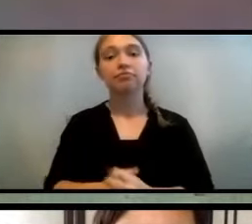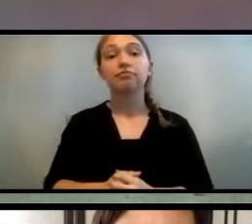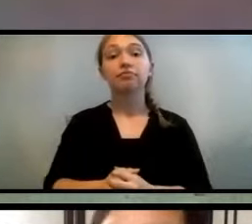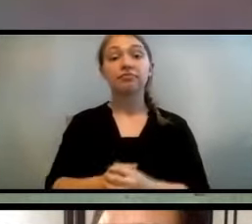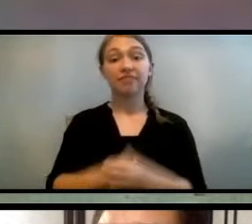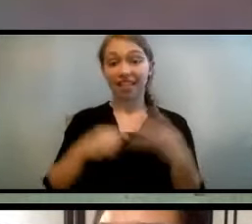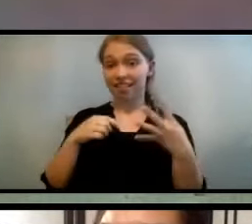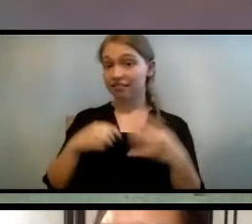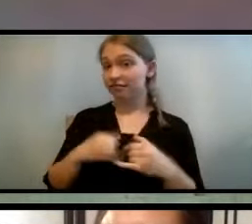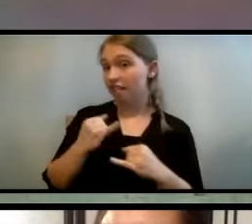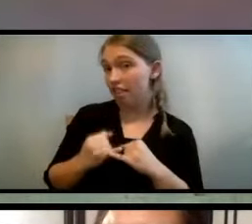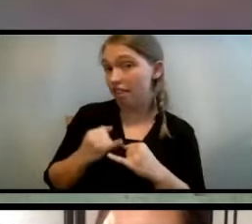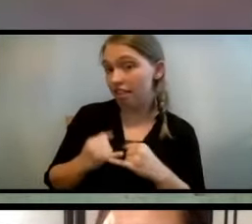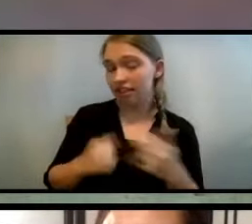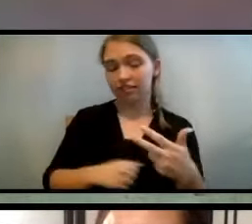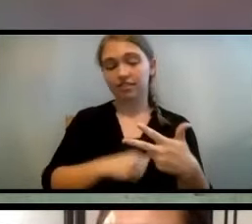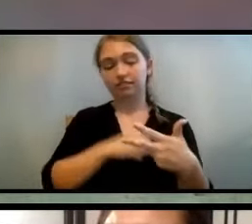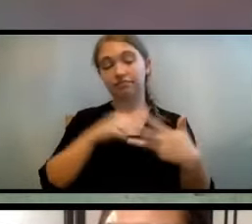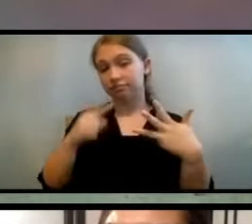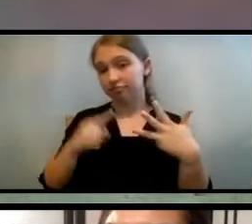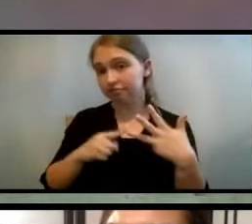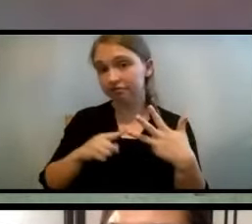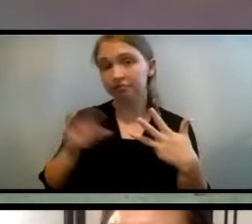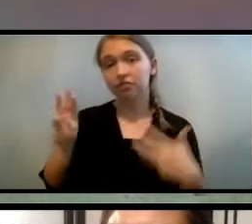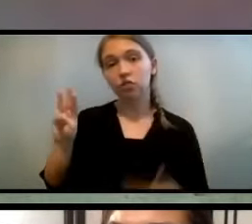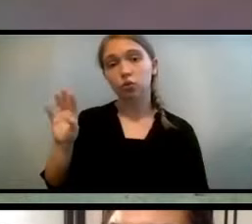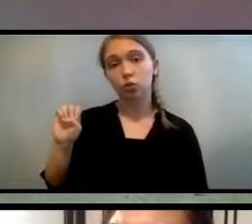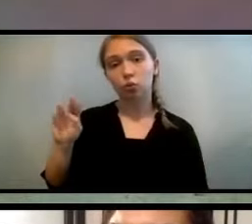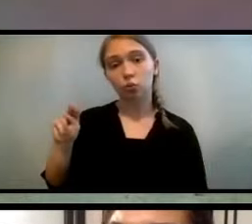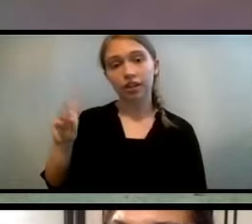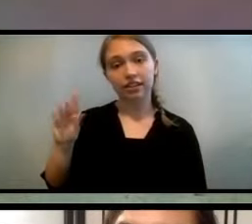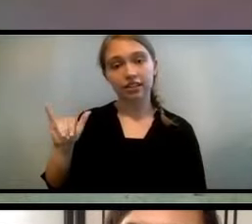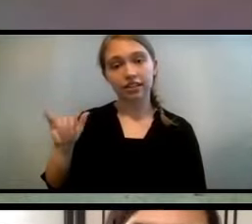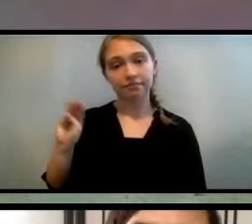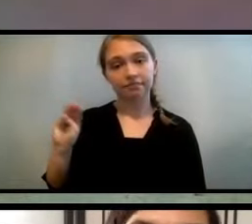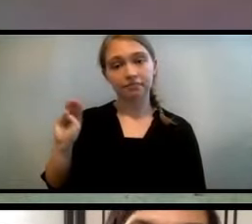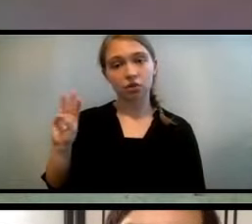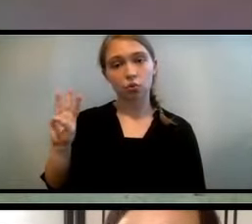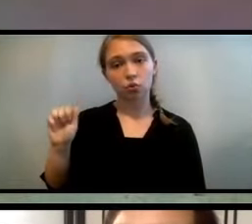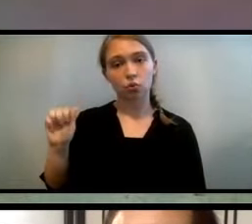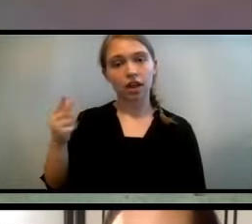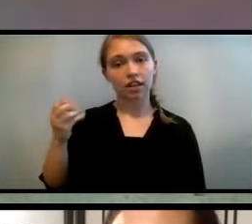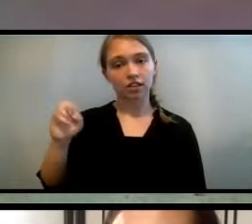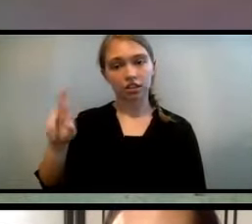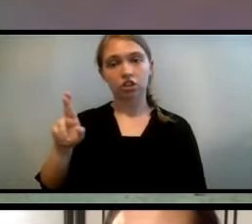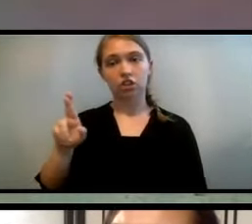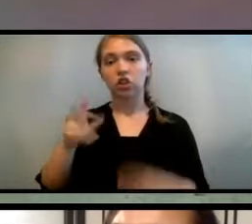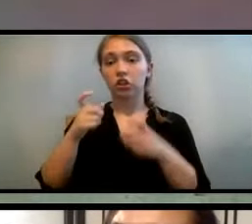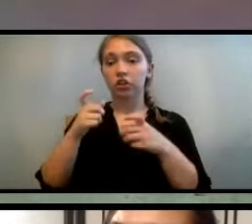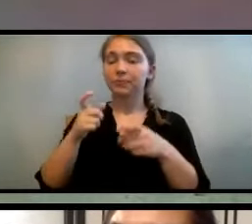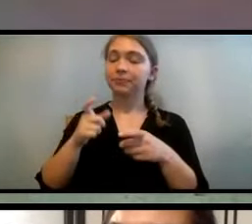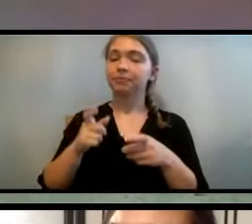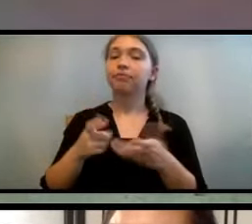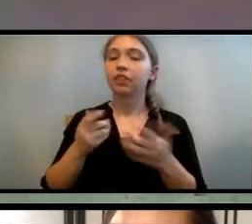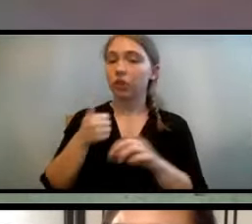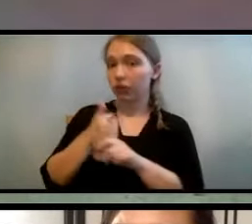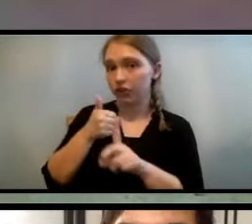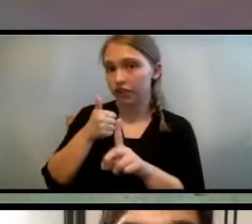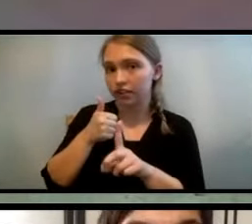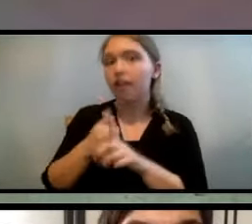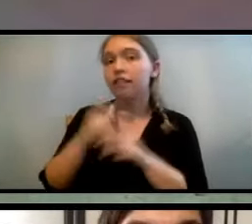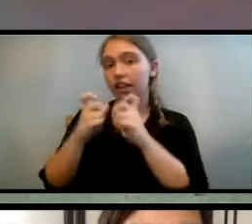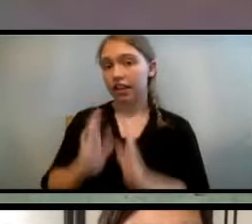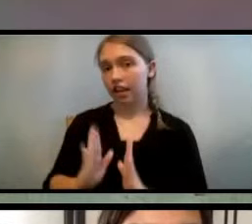And Wendy N. Wagner is the managing senior editor of Lightspeed and Nightmare magazines, and is the